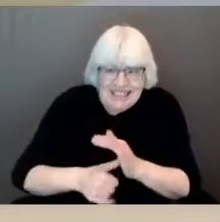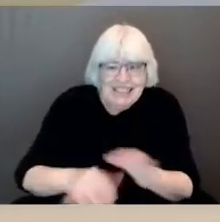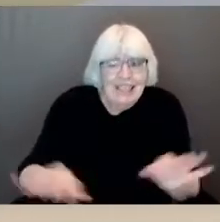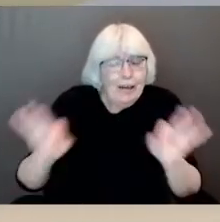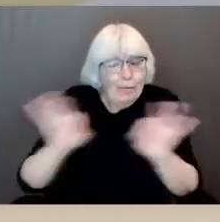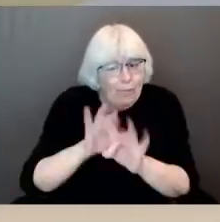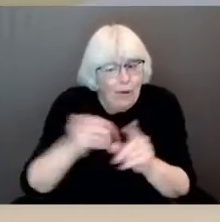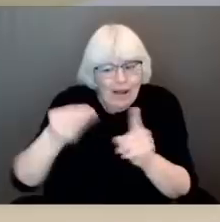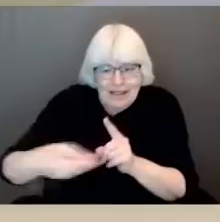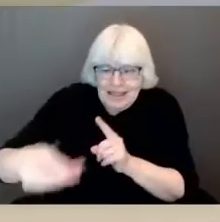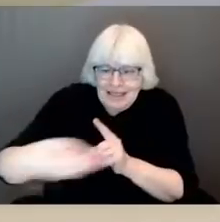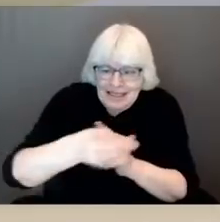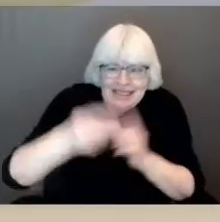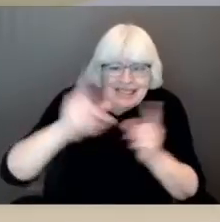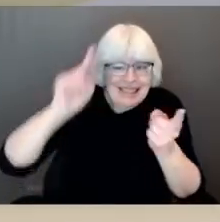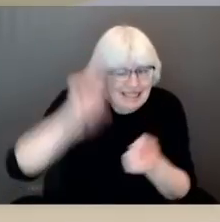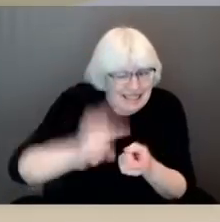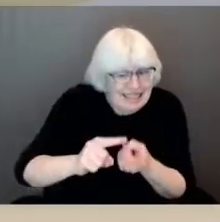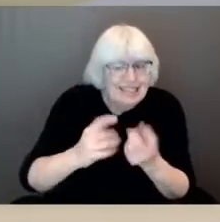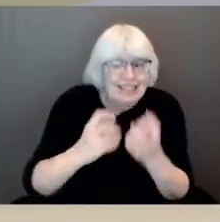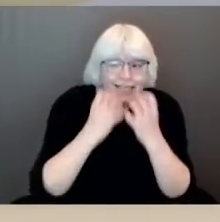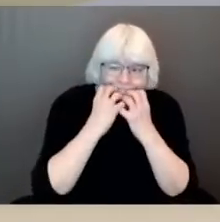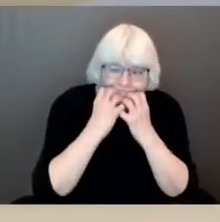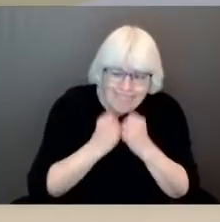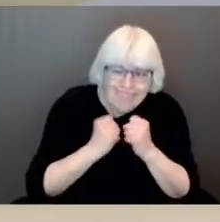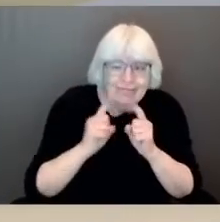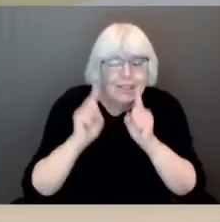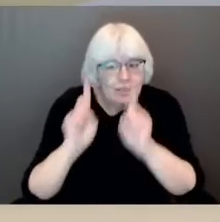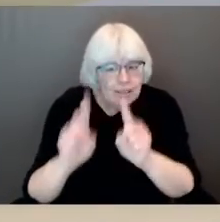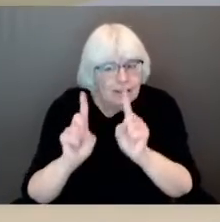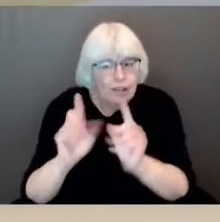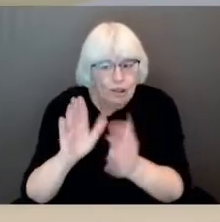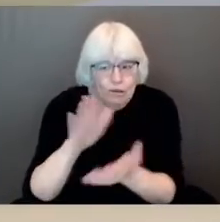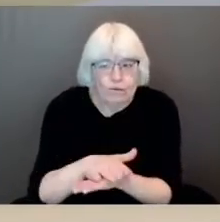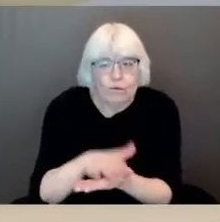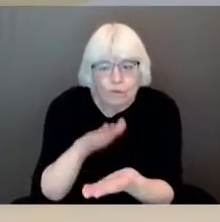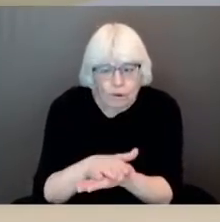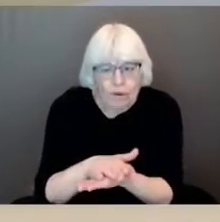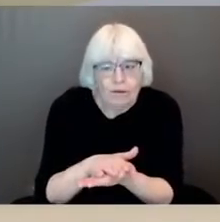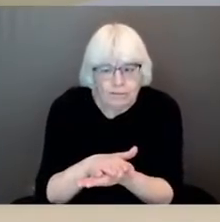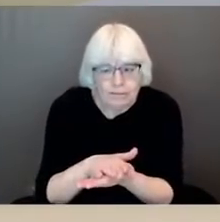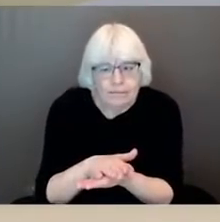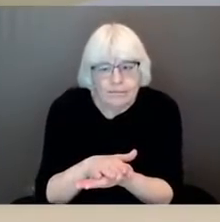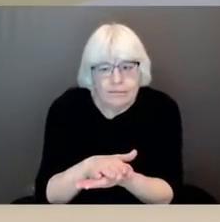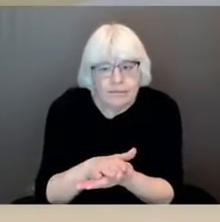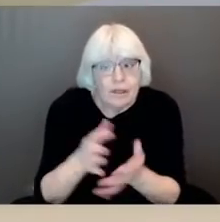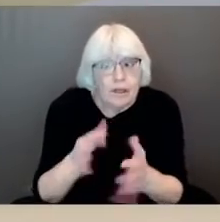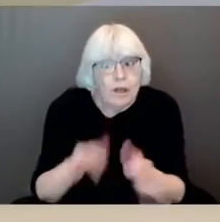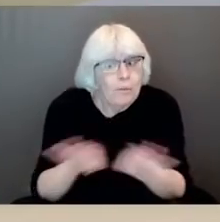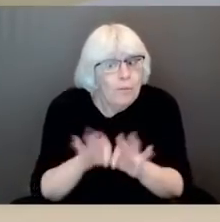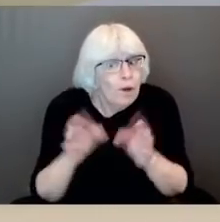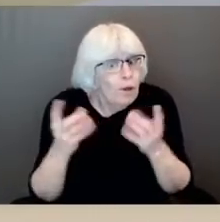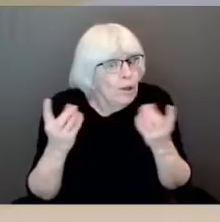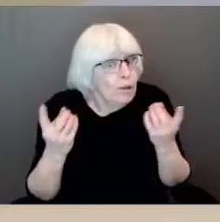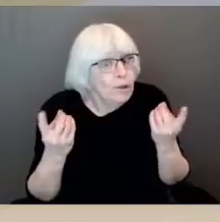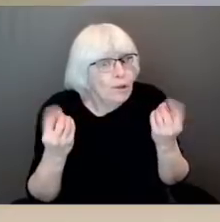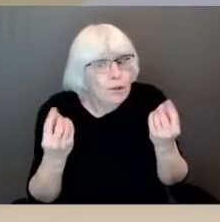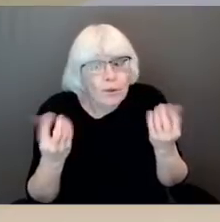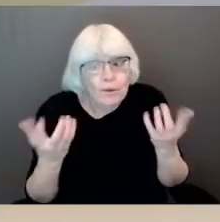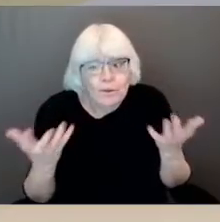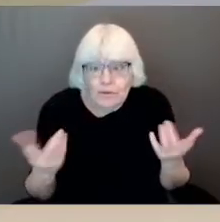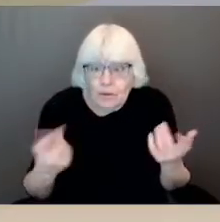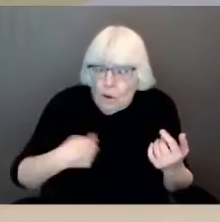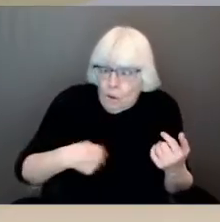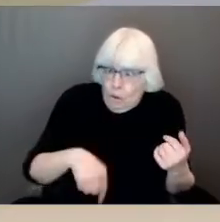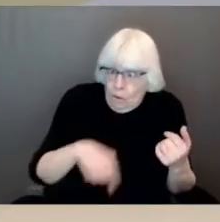remaining in school. The most important step we can take to protect our children is for each and every one of us who is eligible to receive the